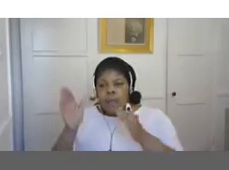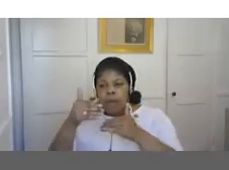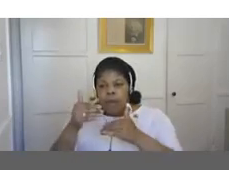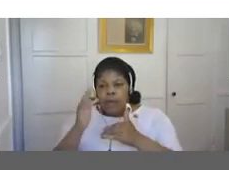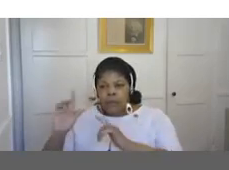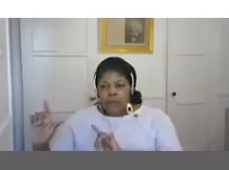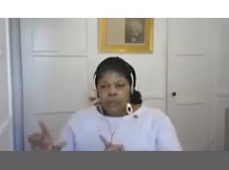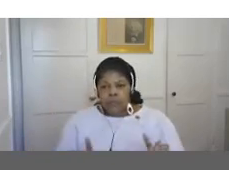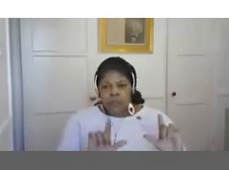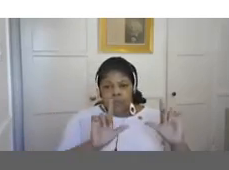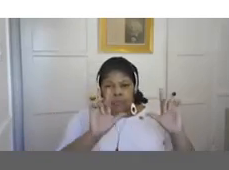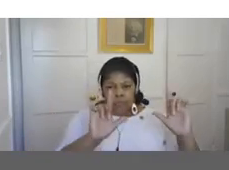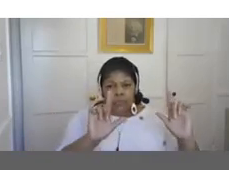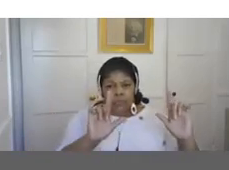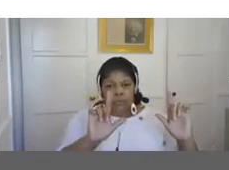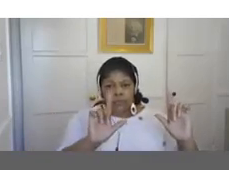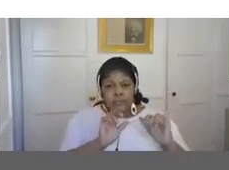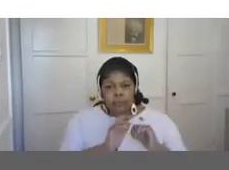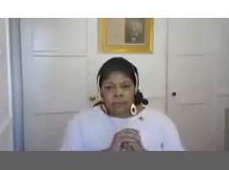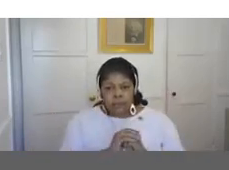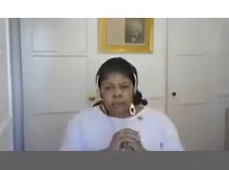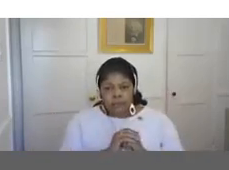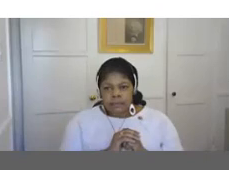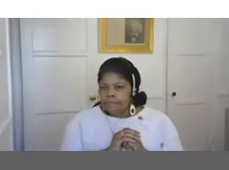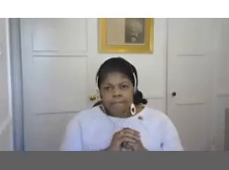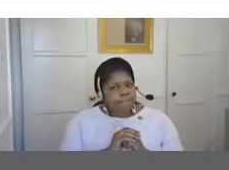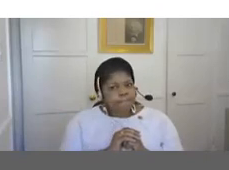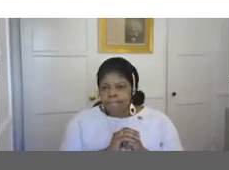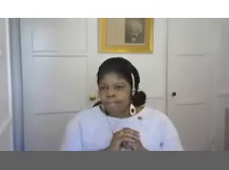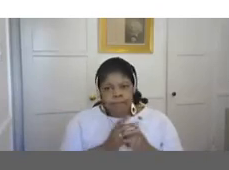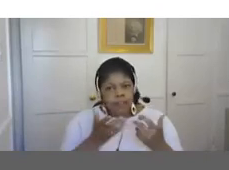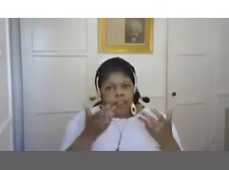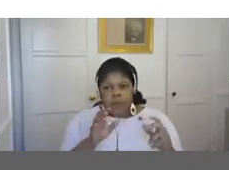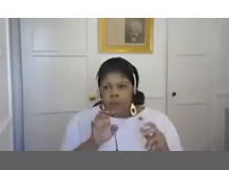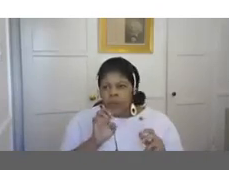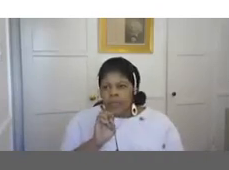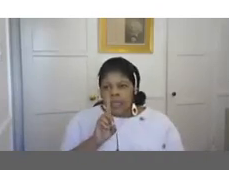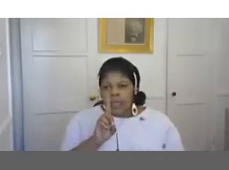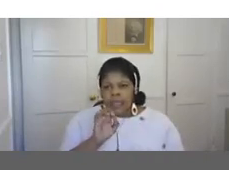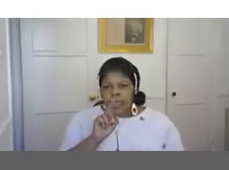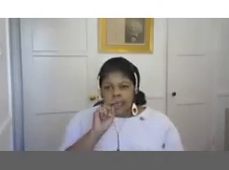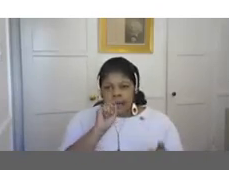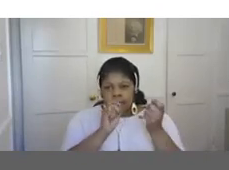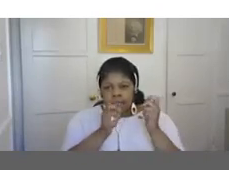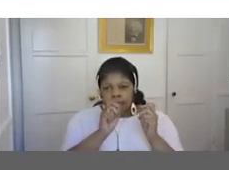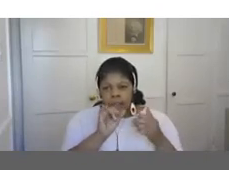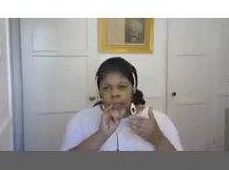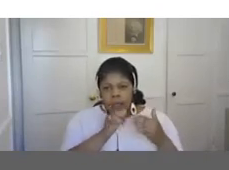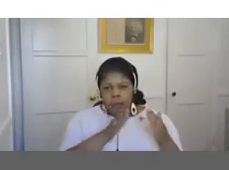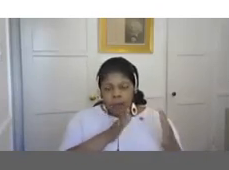And I don't want it to edit that way. I want to, let's go to assign.